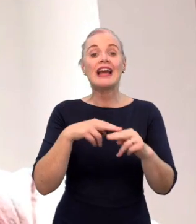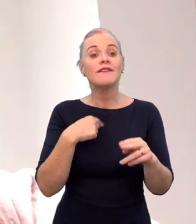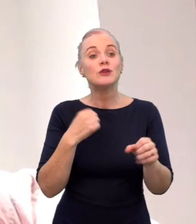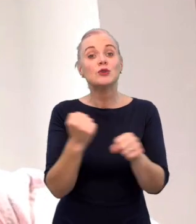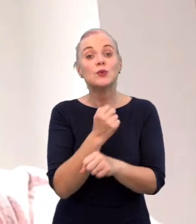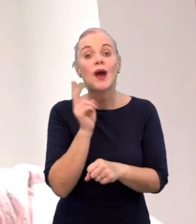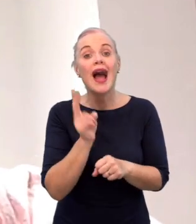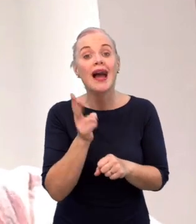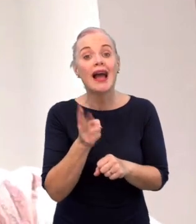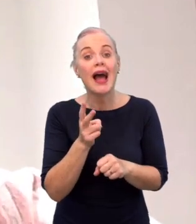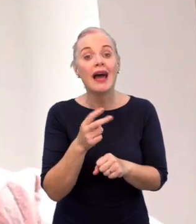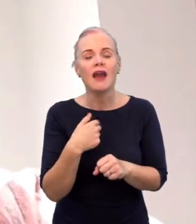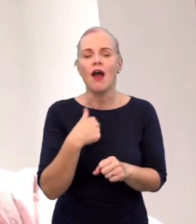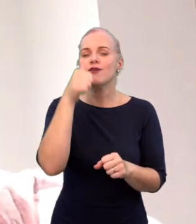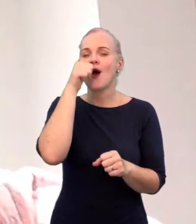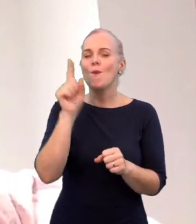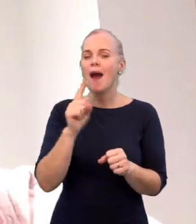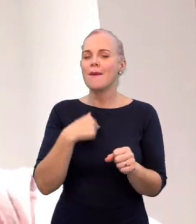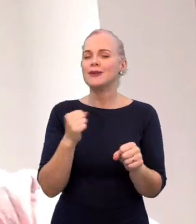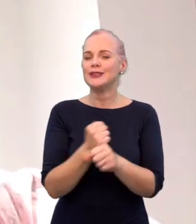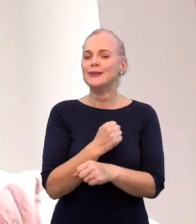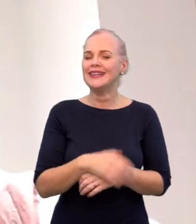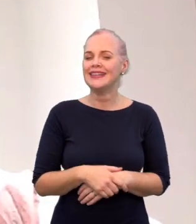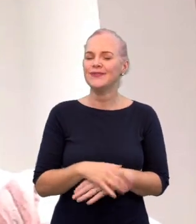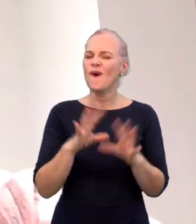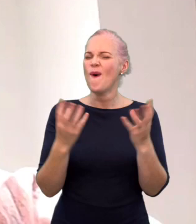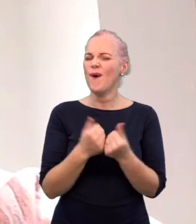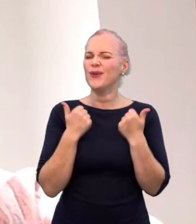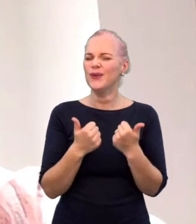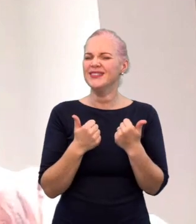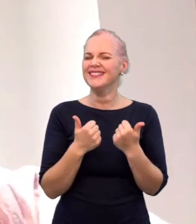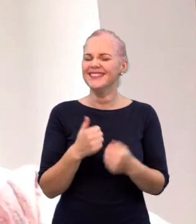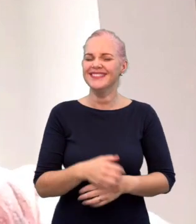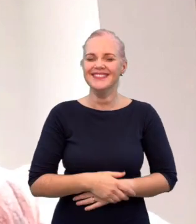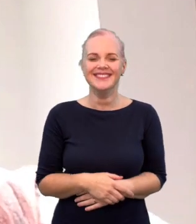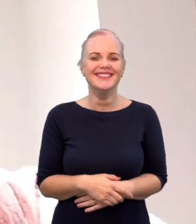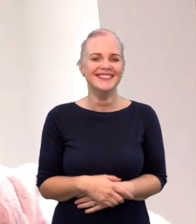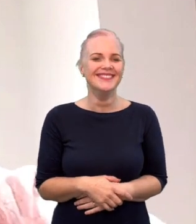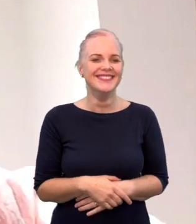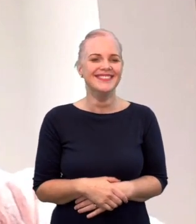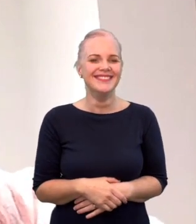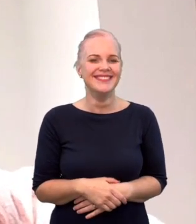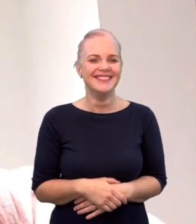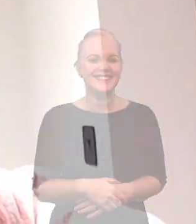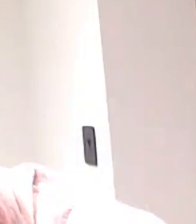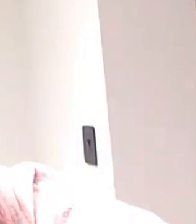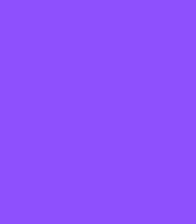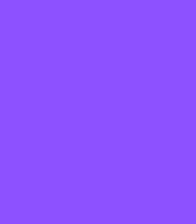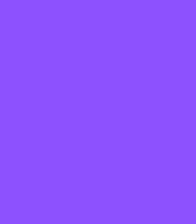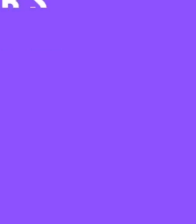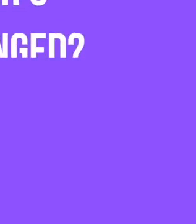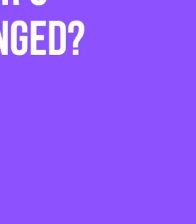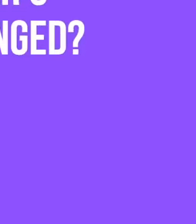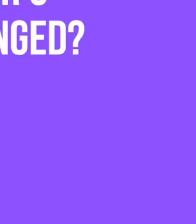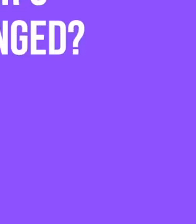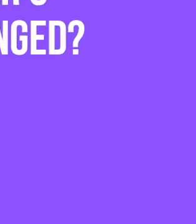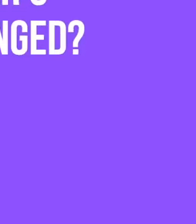but I'm better for it. I think if I ever do it again, I'll know what I'm doing. So it's all good.